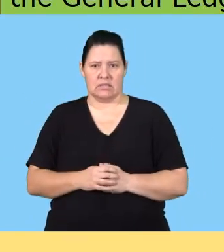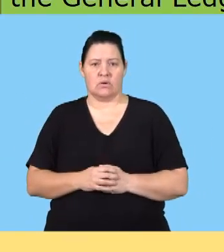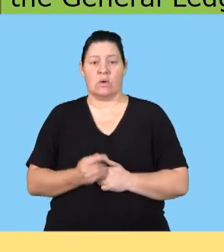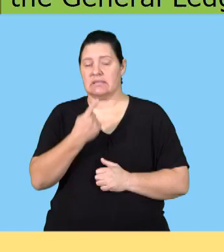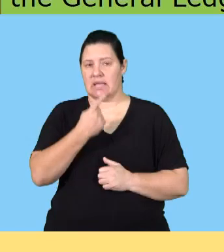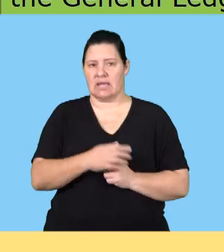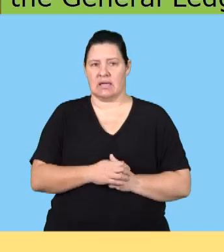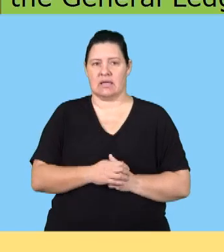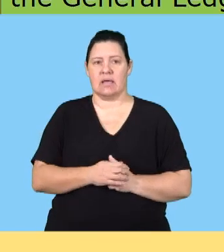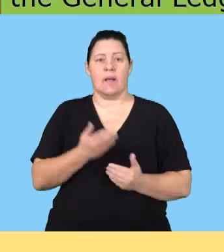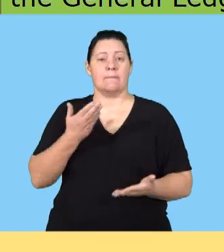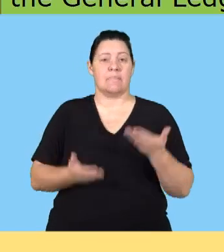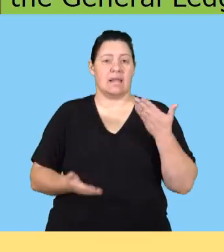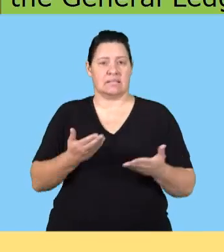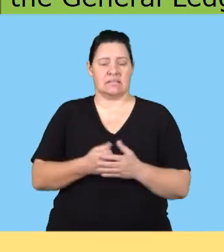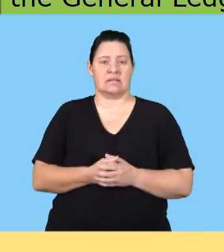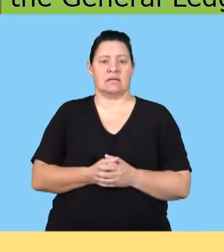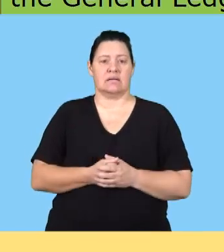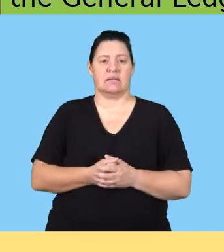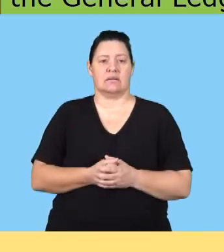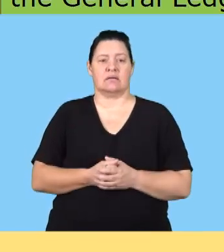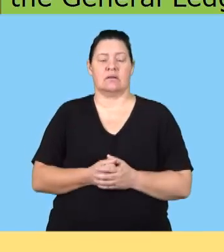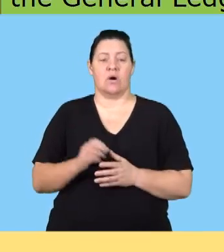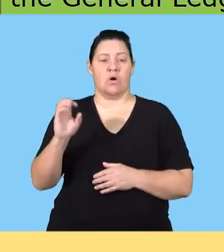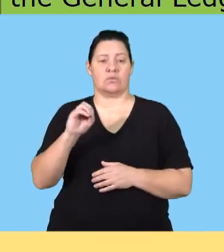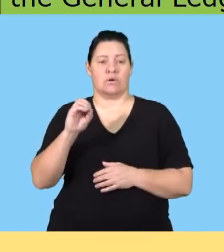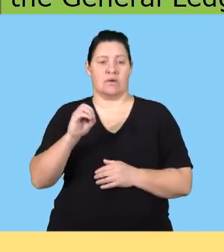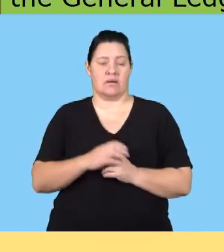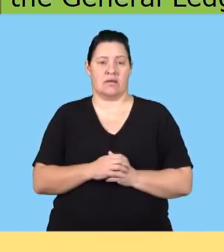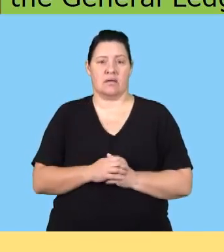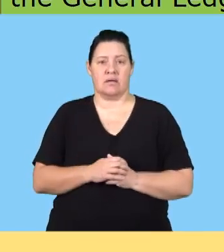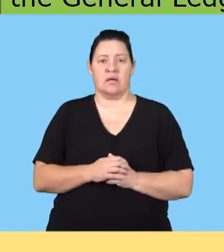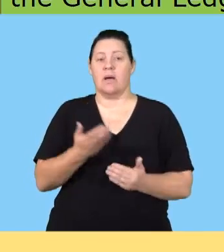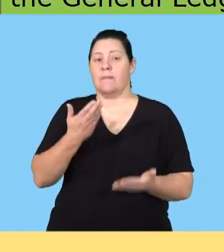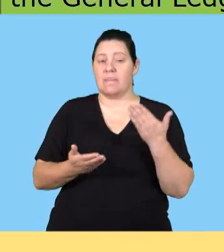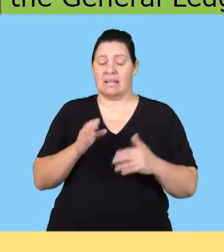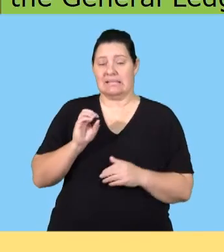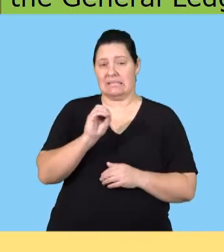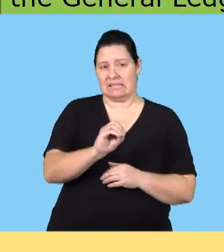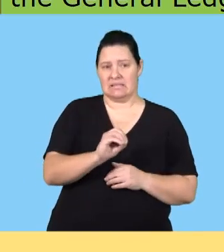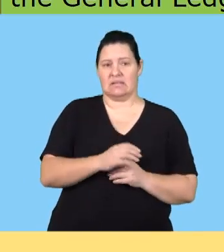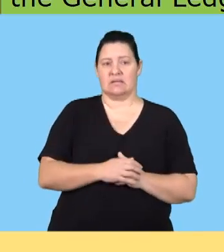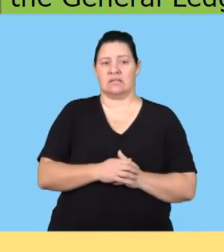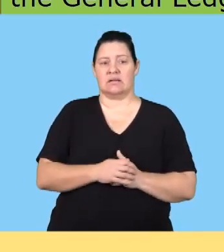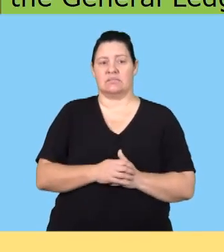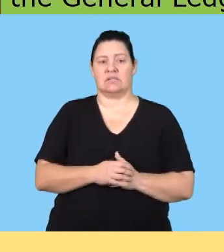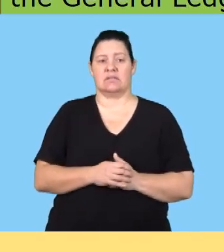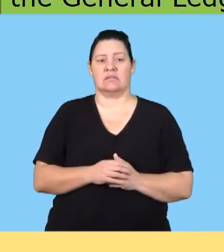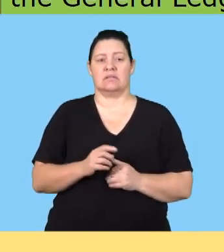then I'm going to say my balance for the month of October. My balance here,